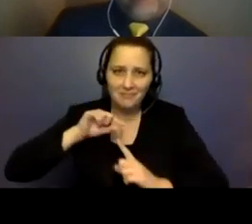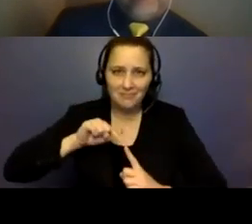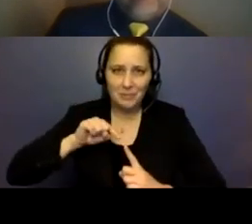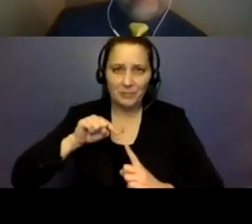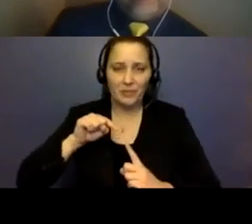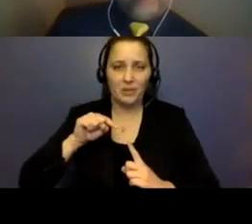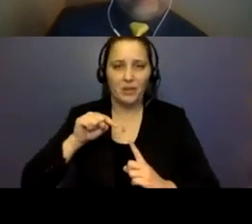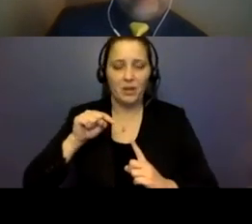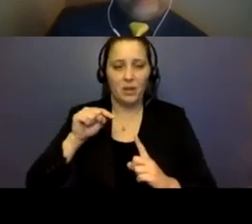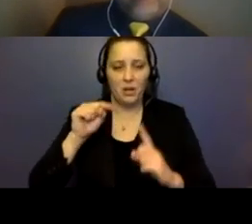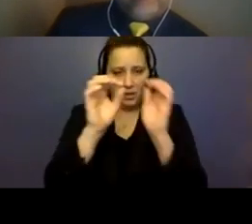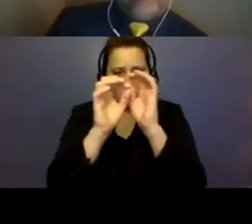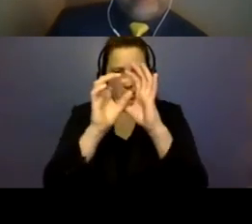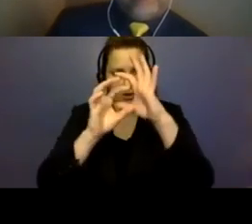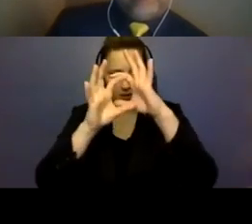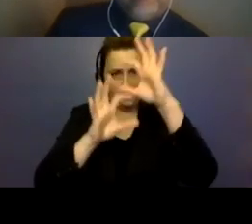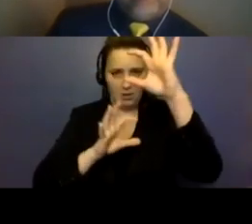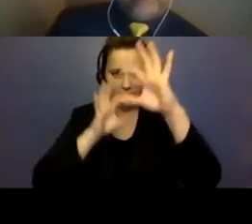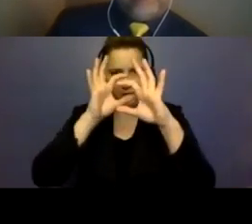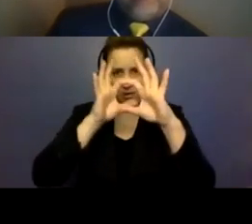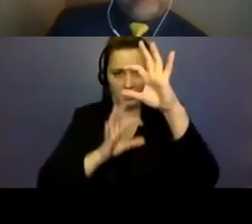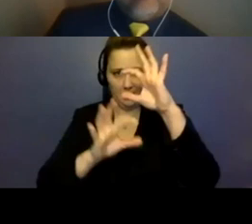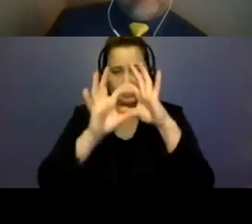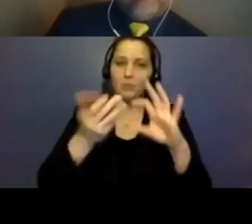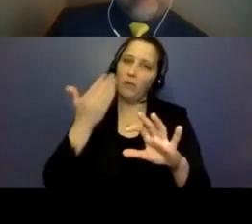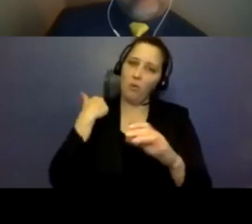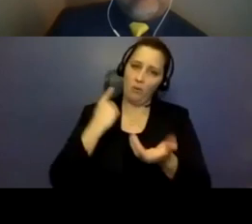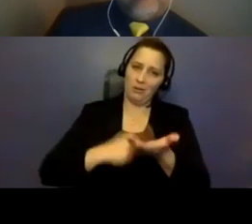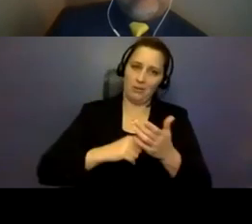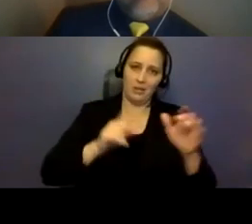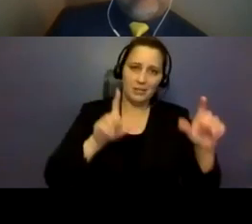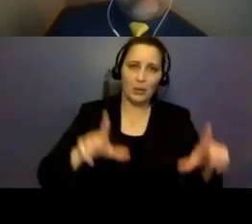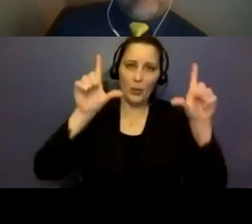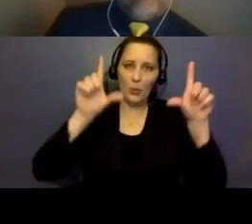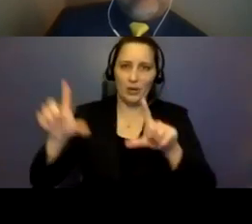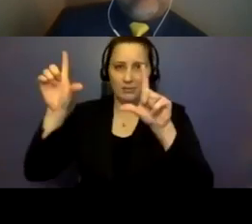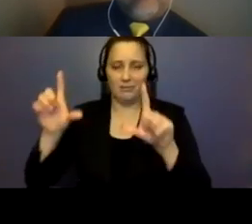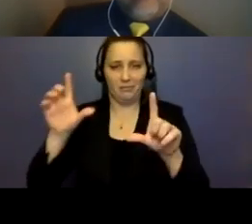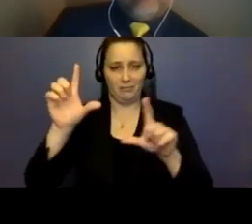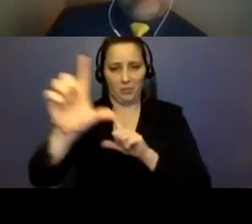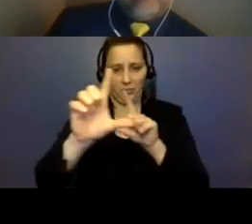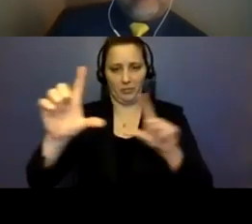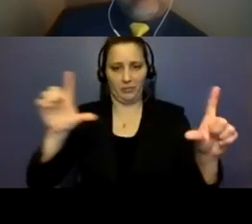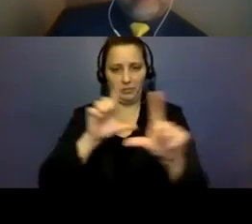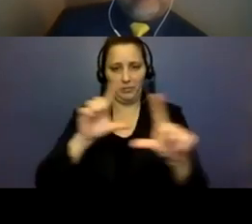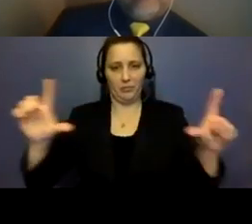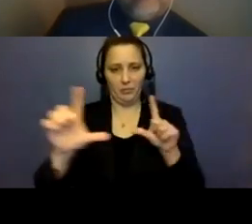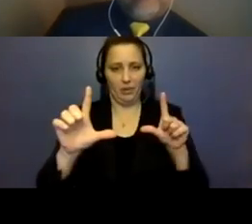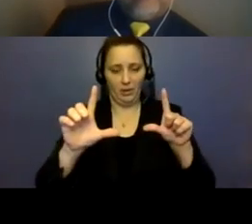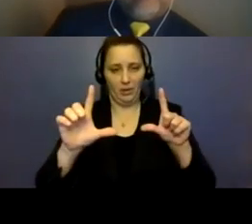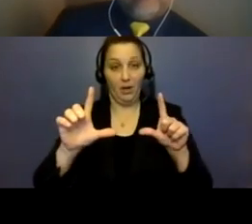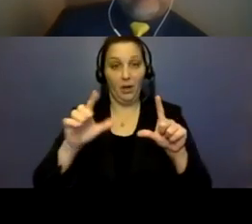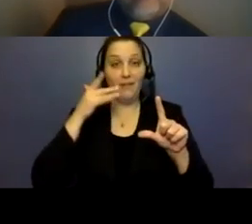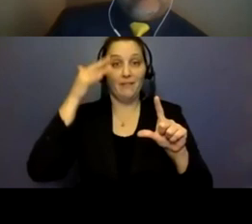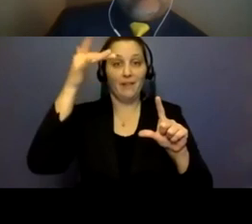the lenses that I was sharing with you earlier, we ultimately want to get to that